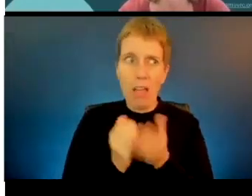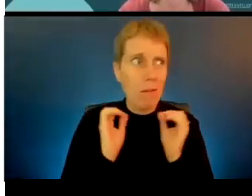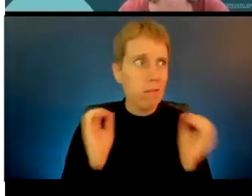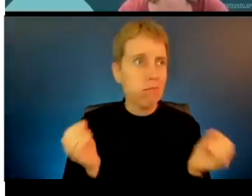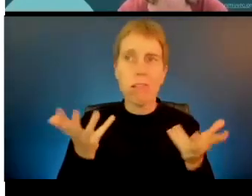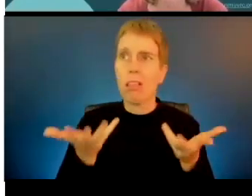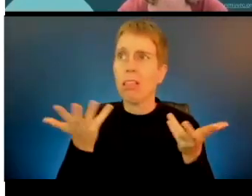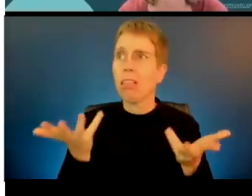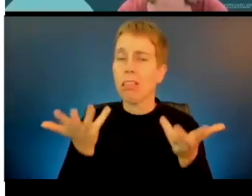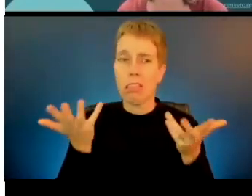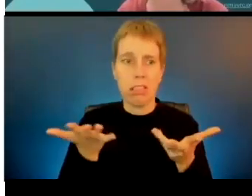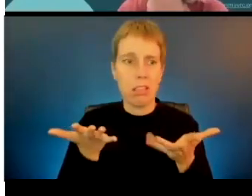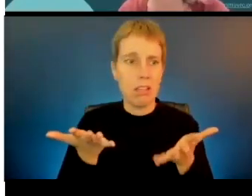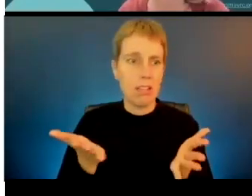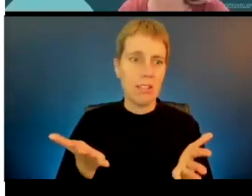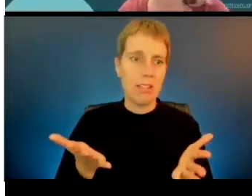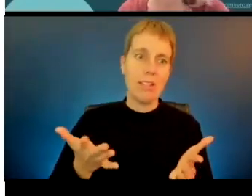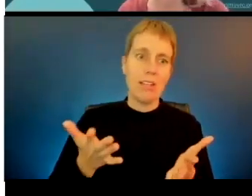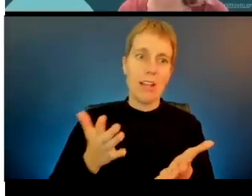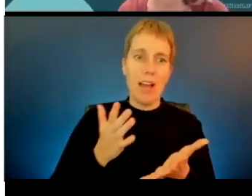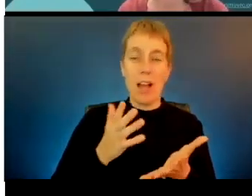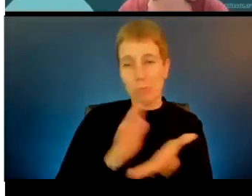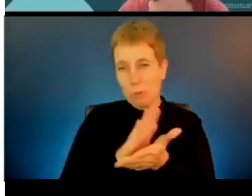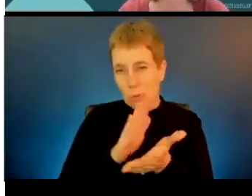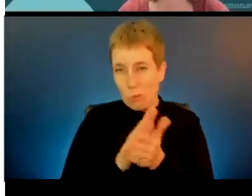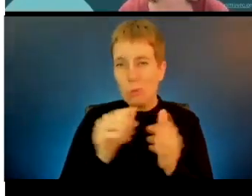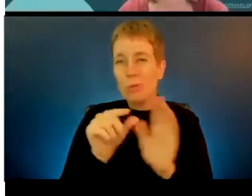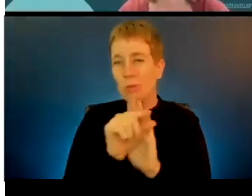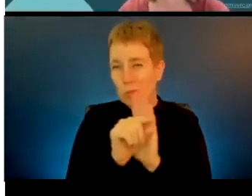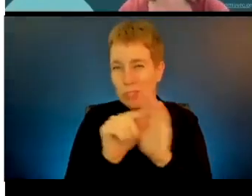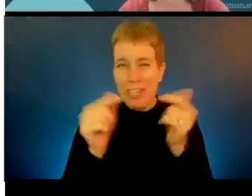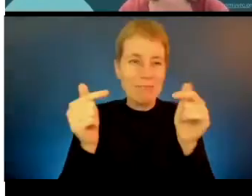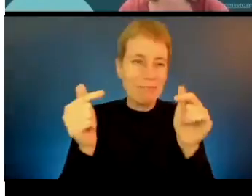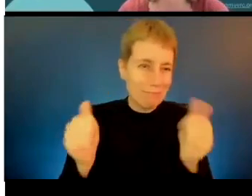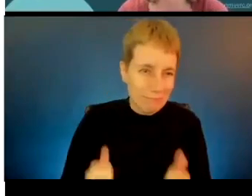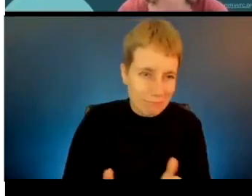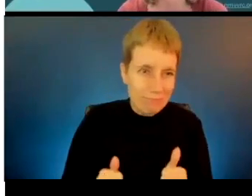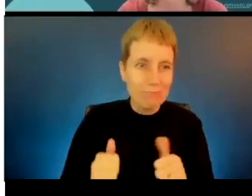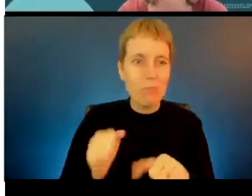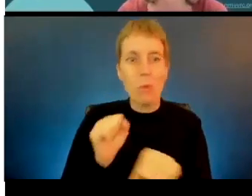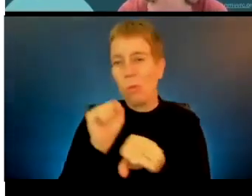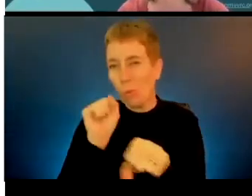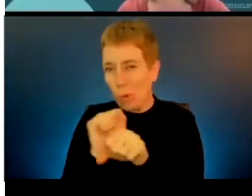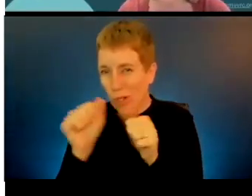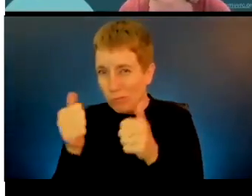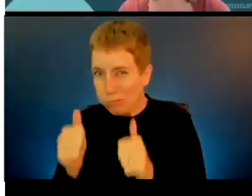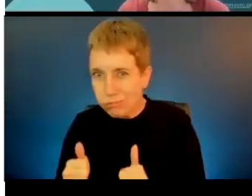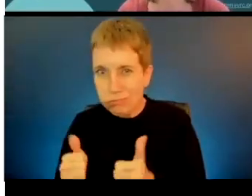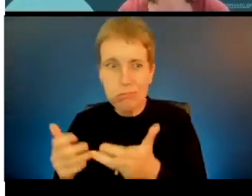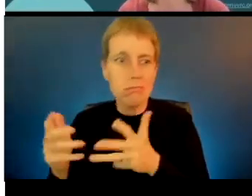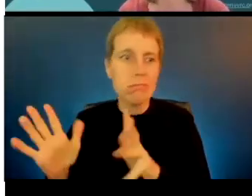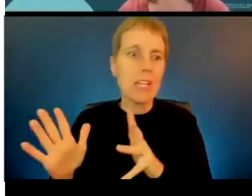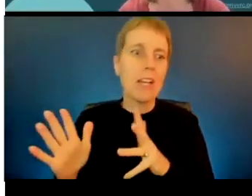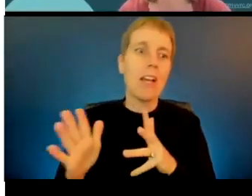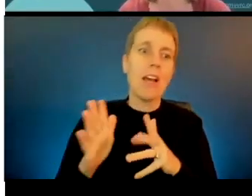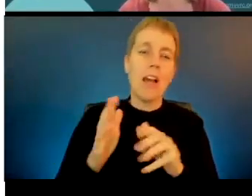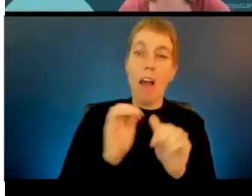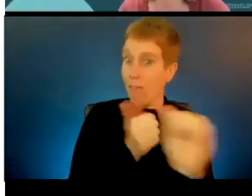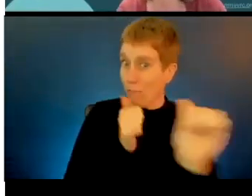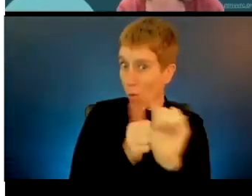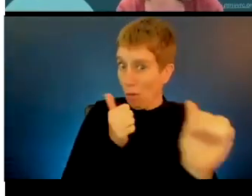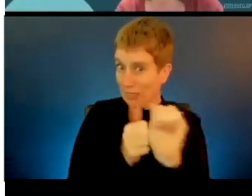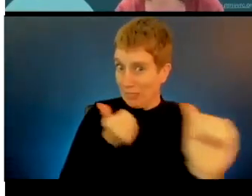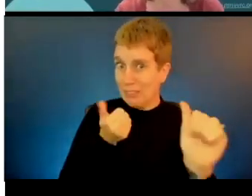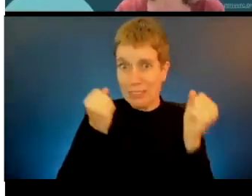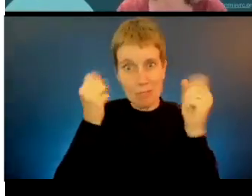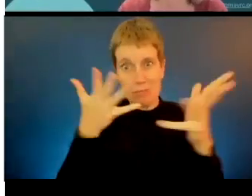also be impaired. A lot of avoidance, thinking about these things, reminders. And the other big challenge in this age, since